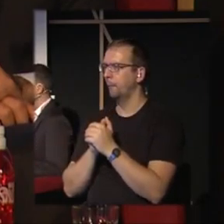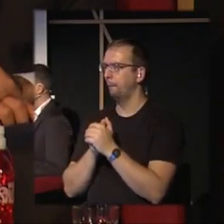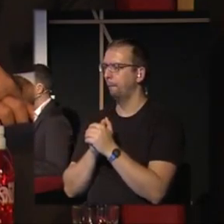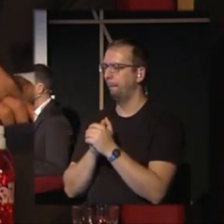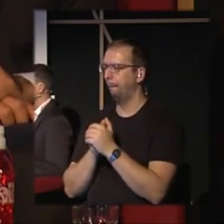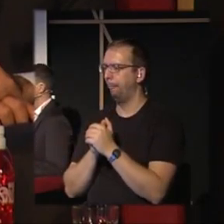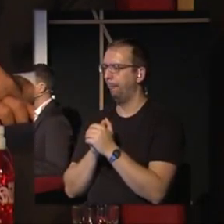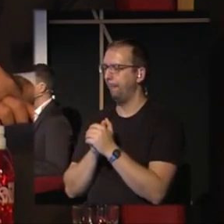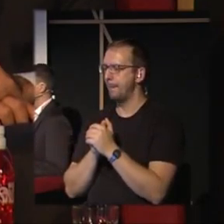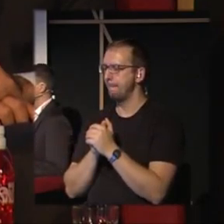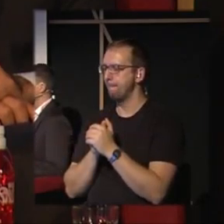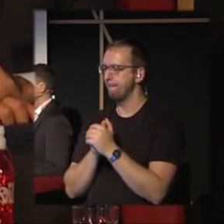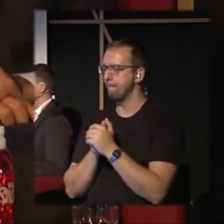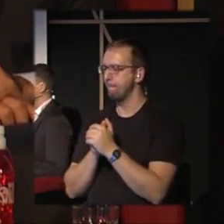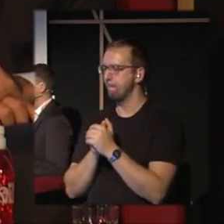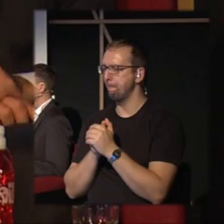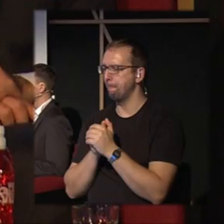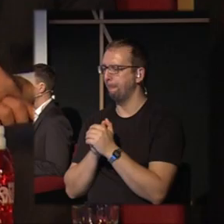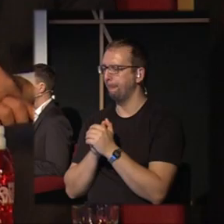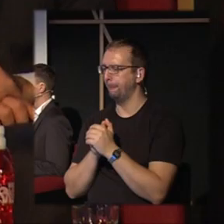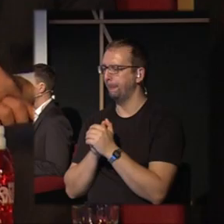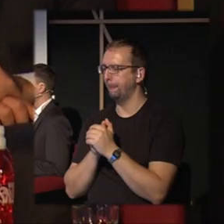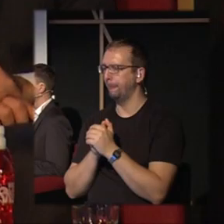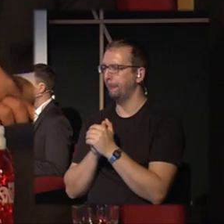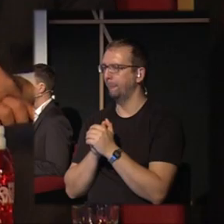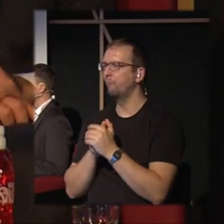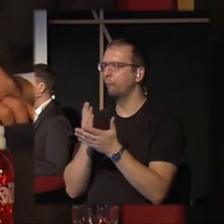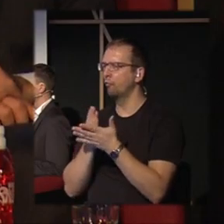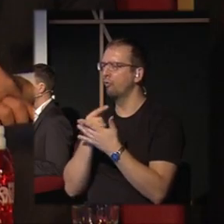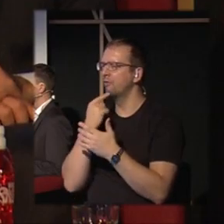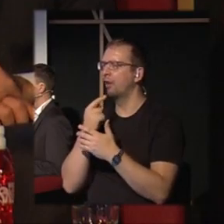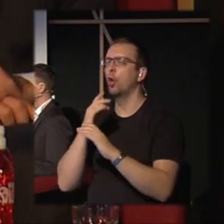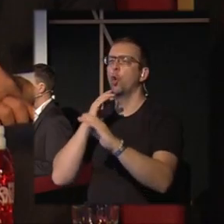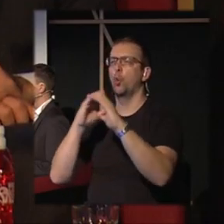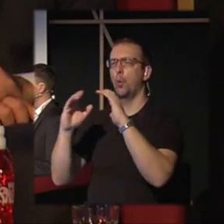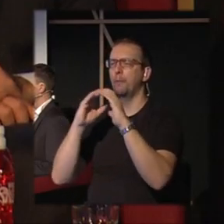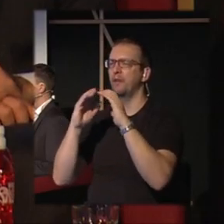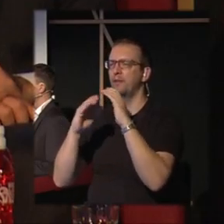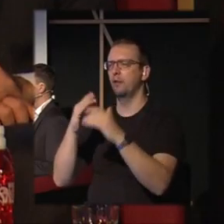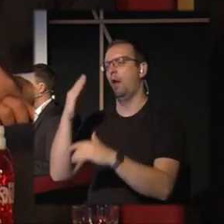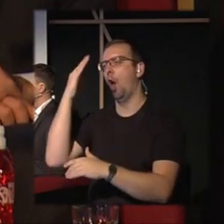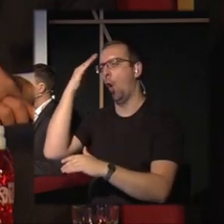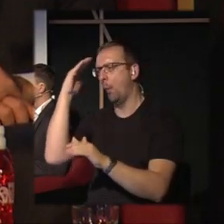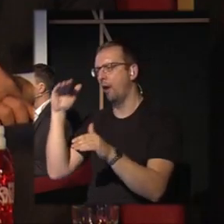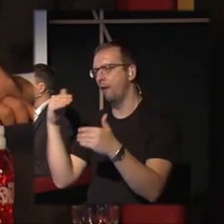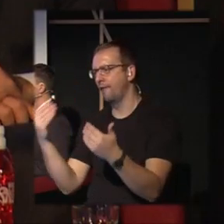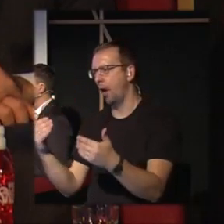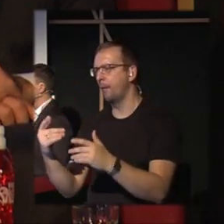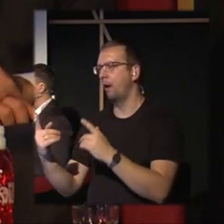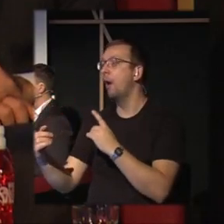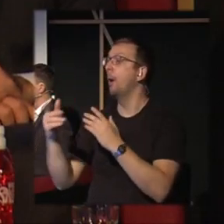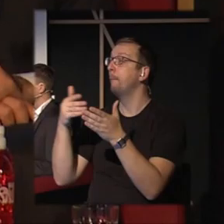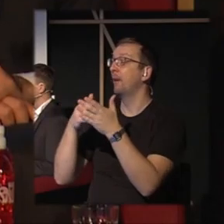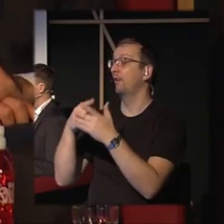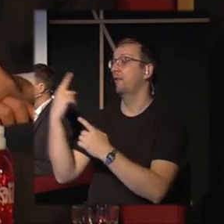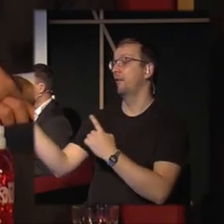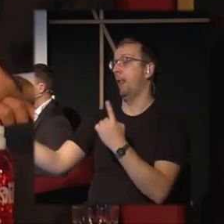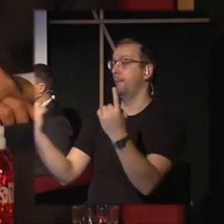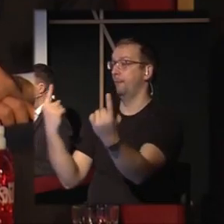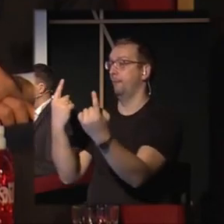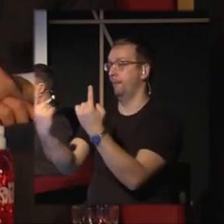important it is to communicate with disabled fans. And I had have an amazing story. I